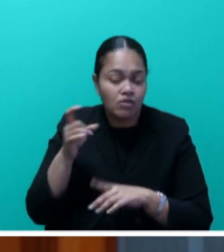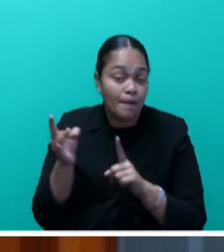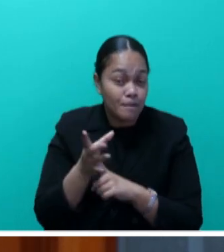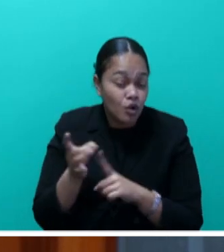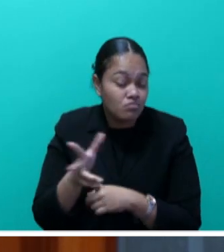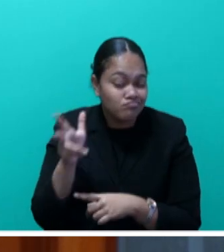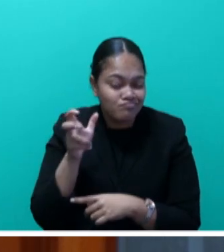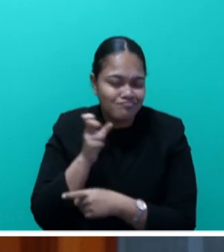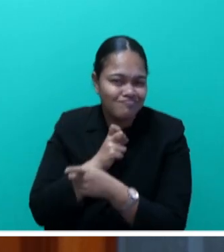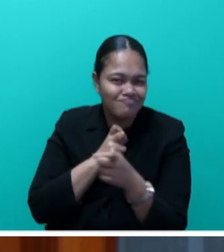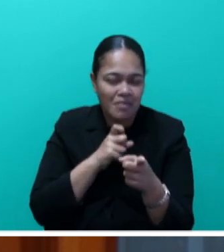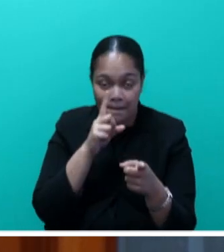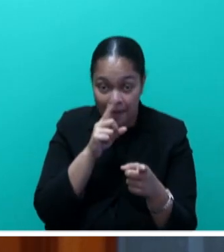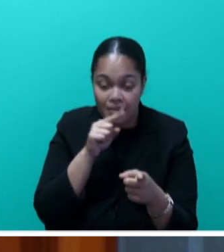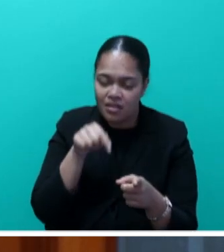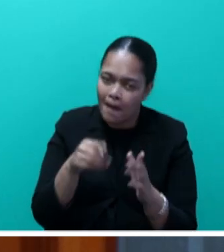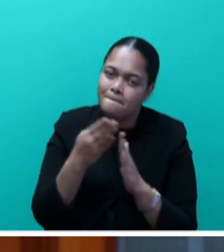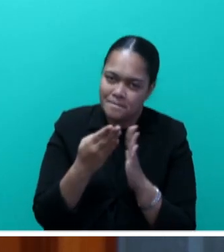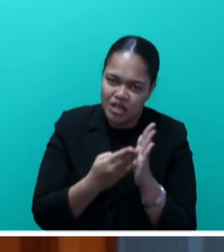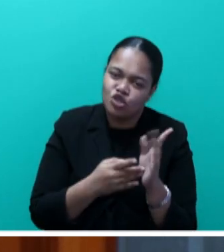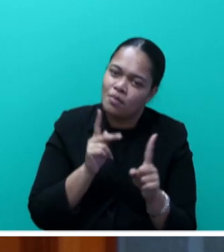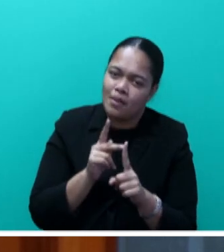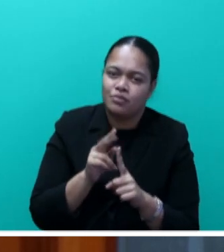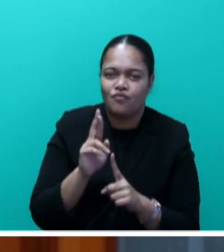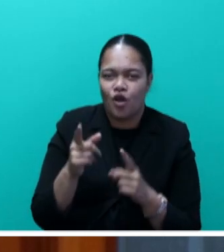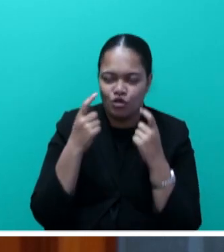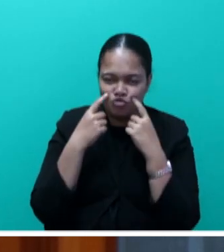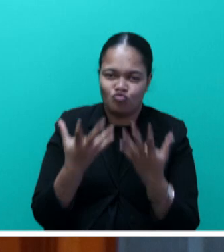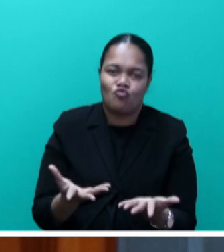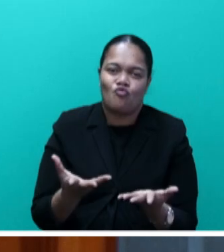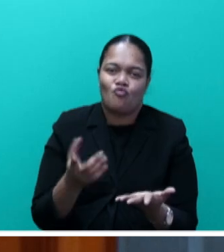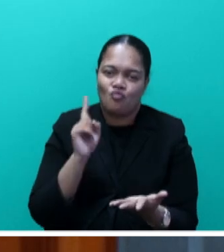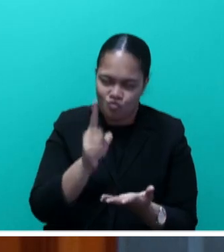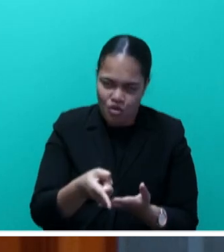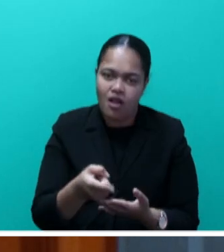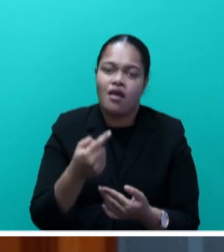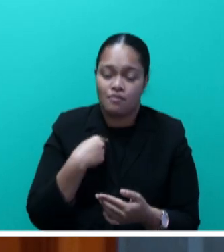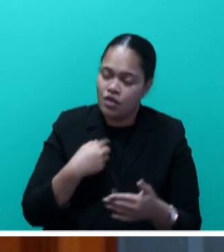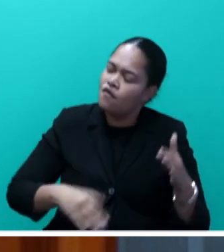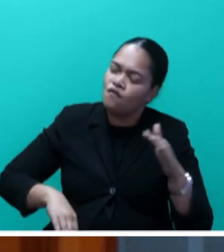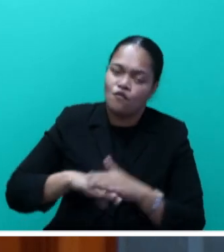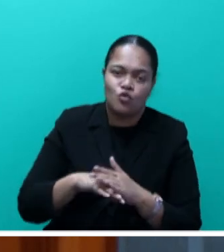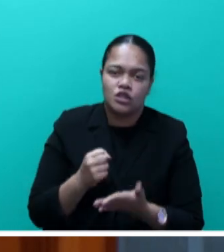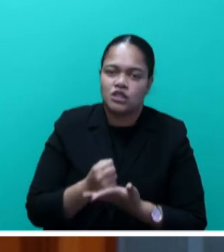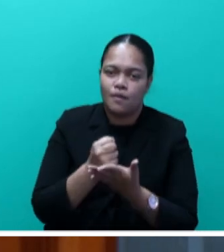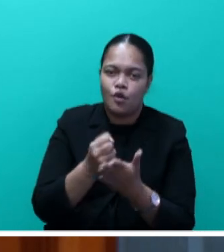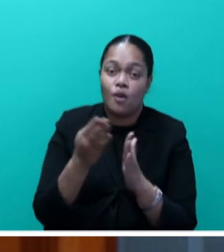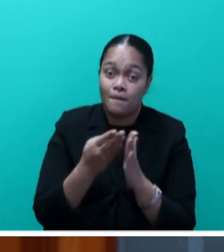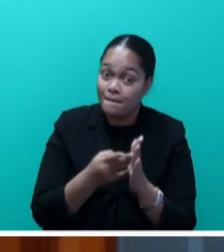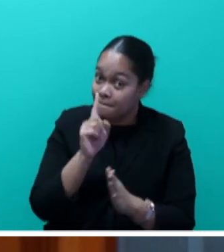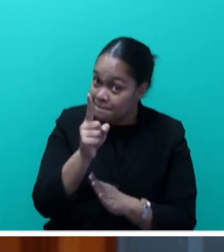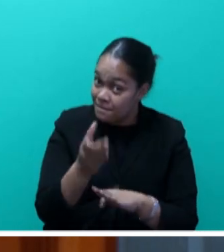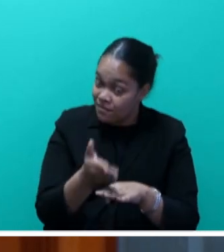our people is what this budget has demonstrated. Mr. Speaker, sir, I fully support the budget. But before I